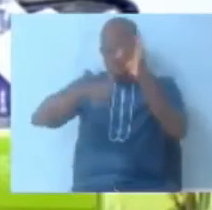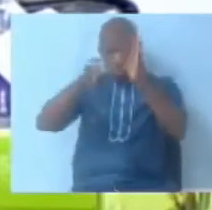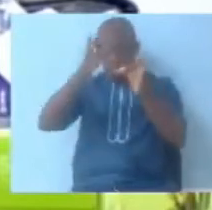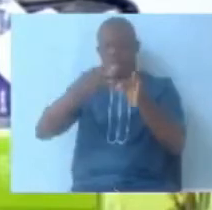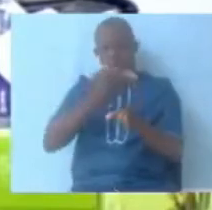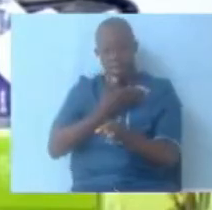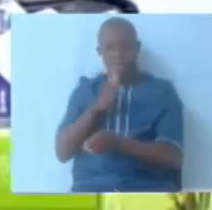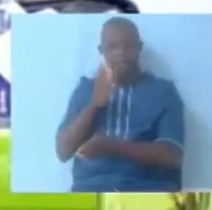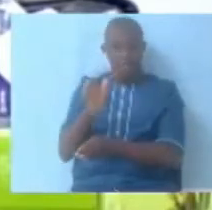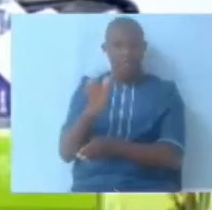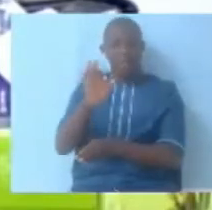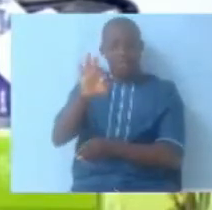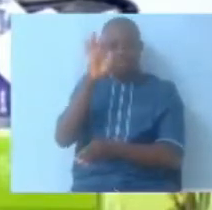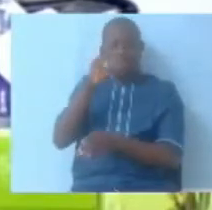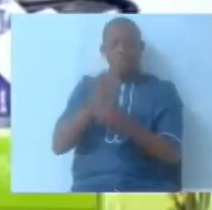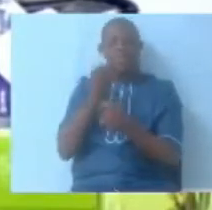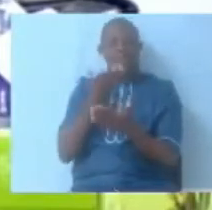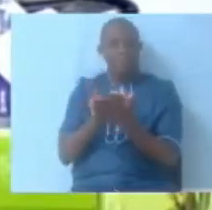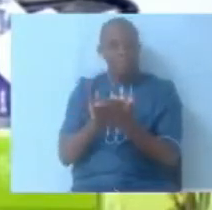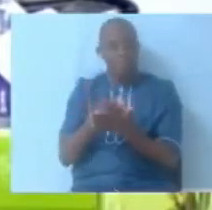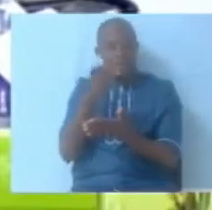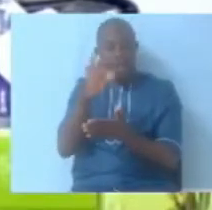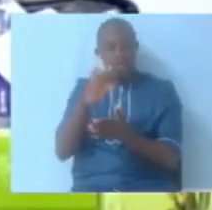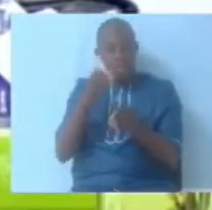court. If that procedure had not